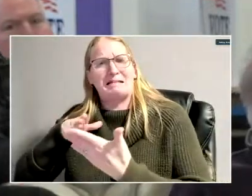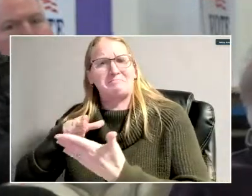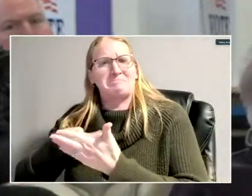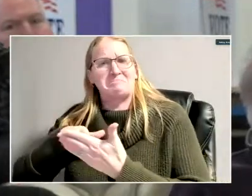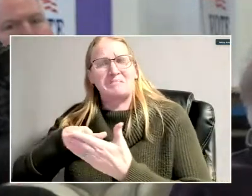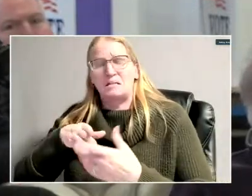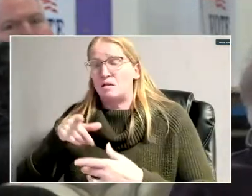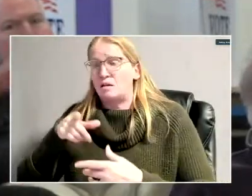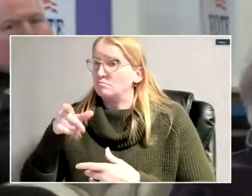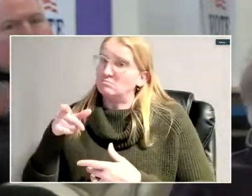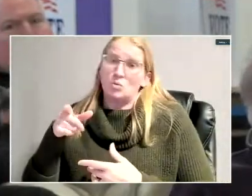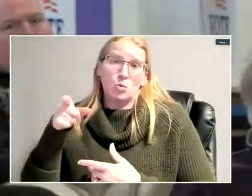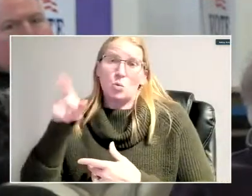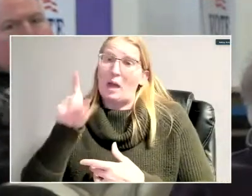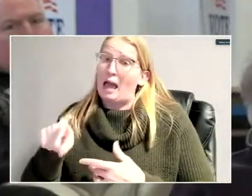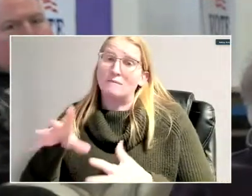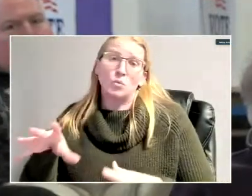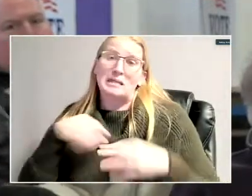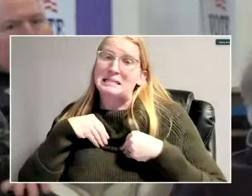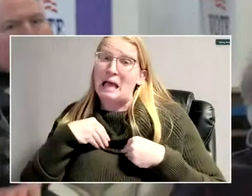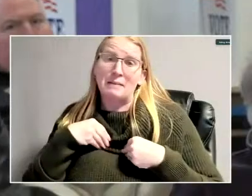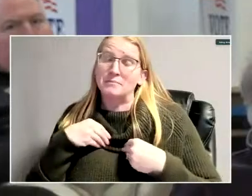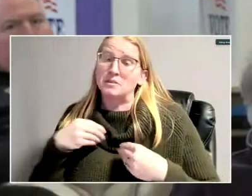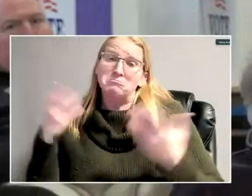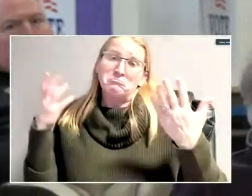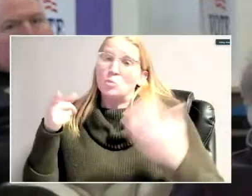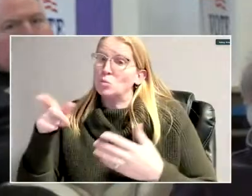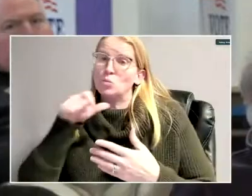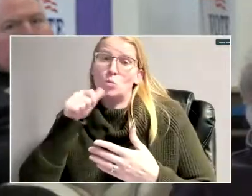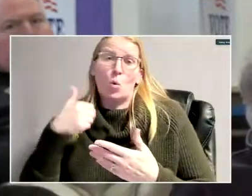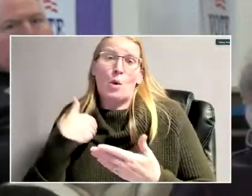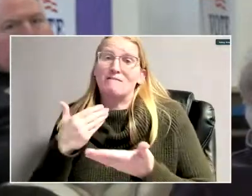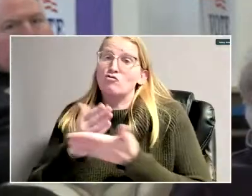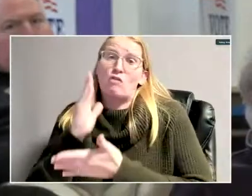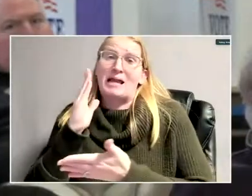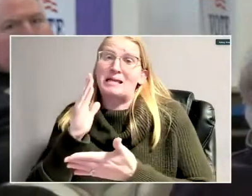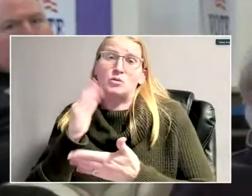that they can't don't have a right to be safe where they